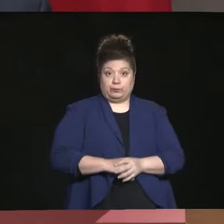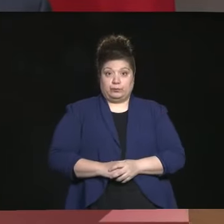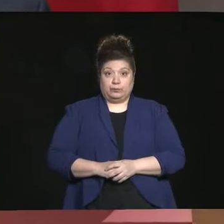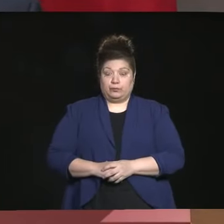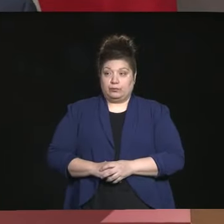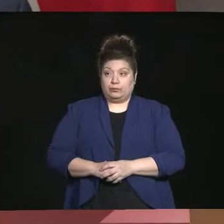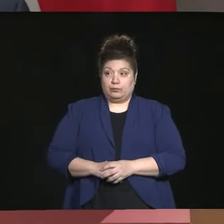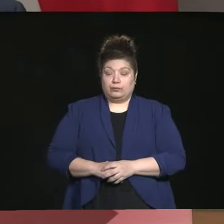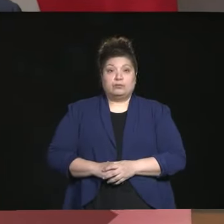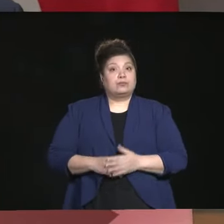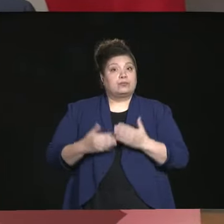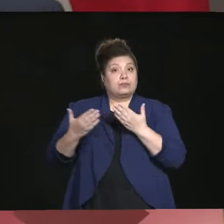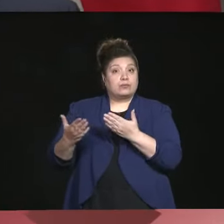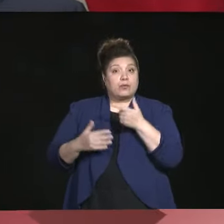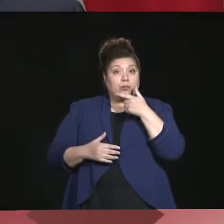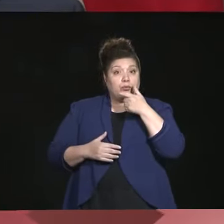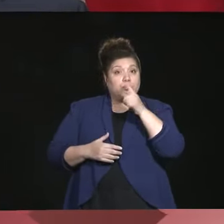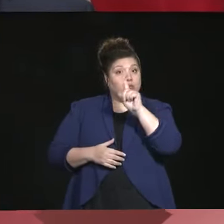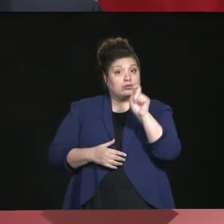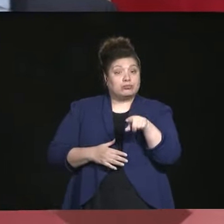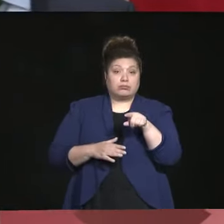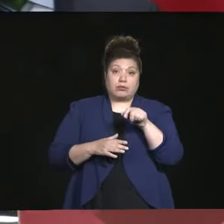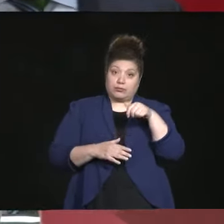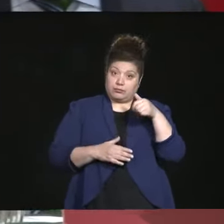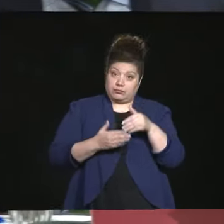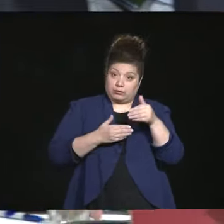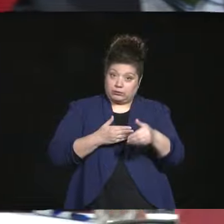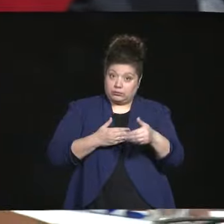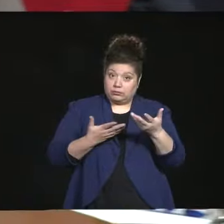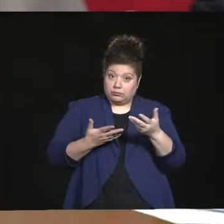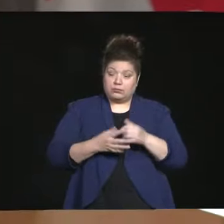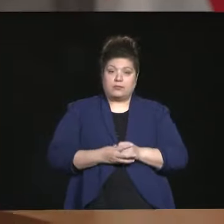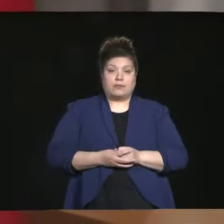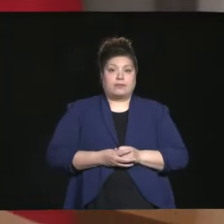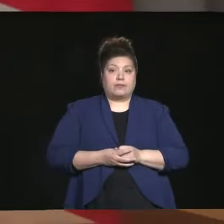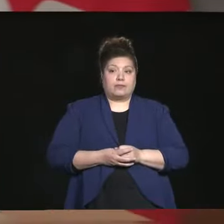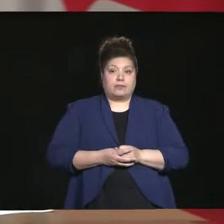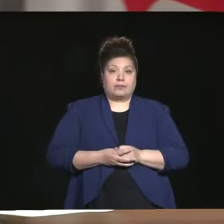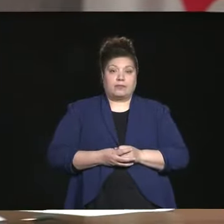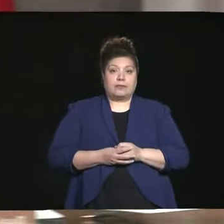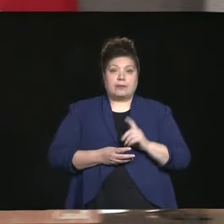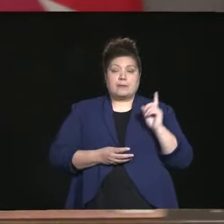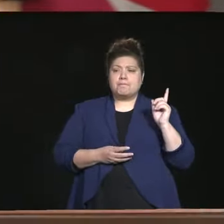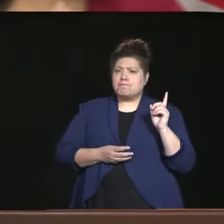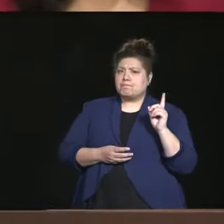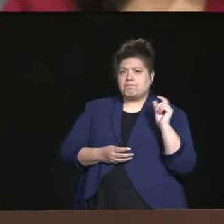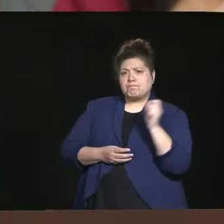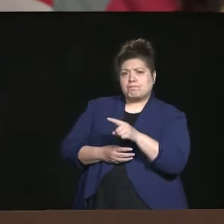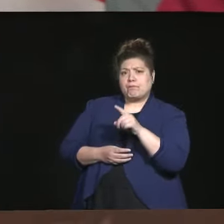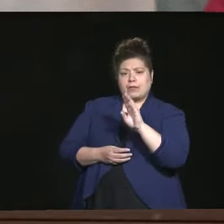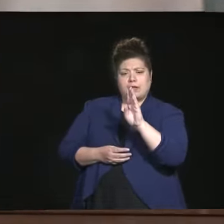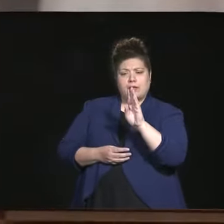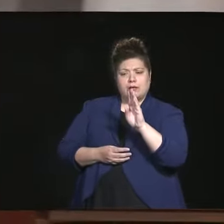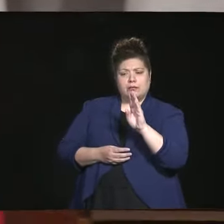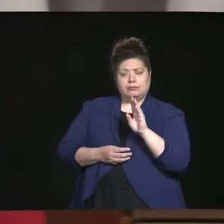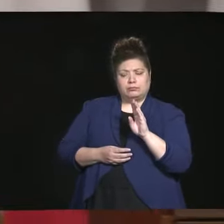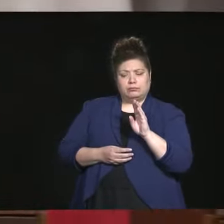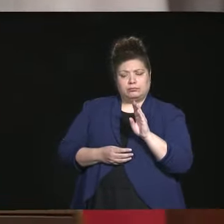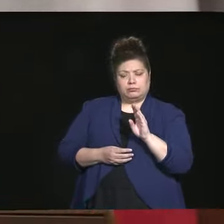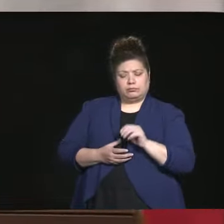please. Thank you. The next question is from Briar Stewart, CBC